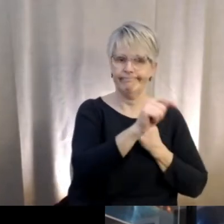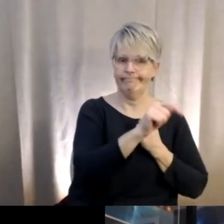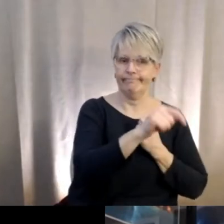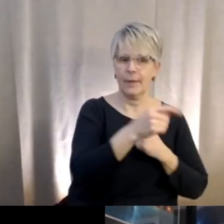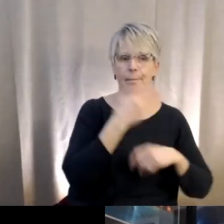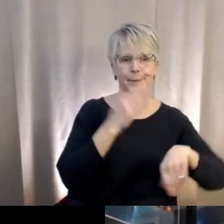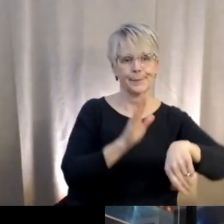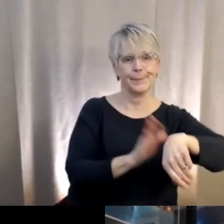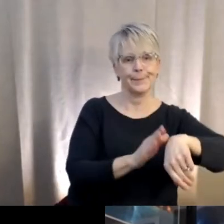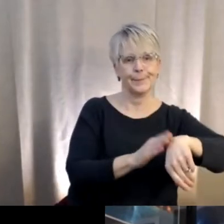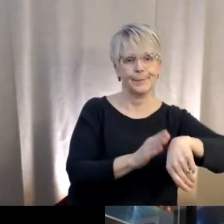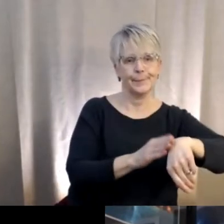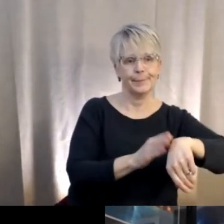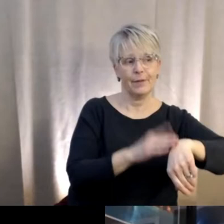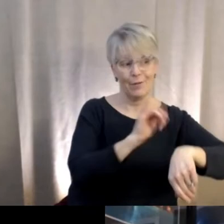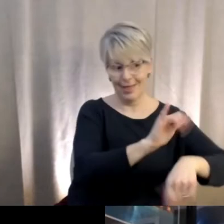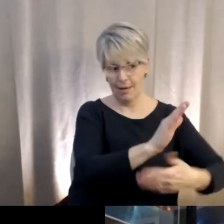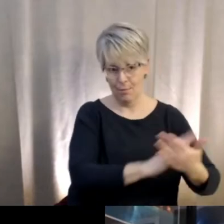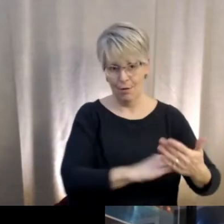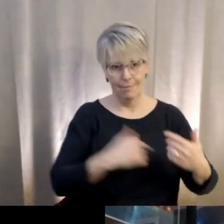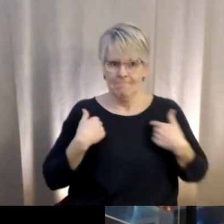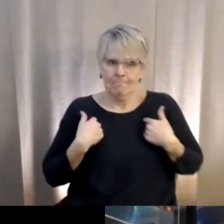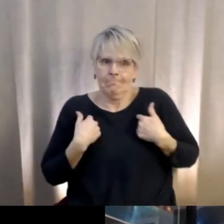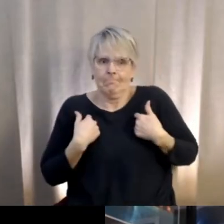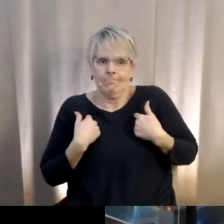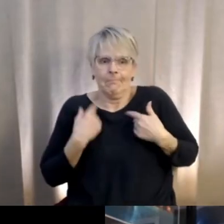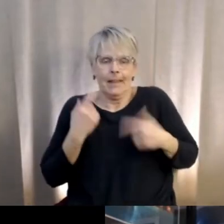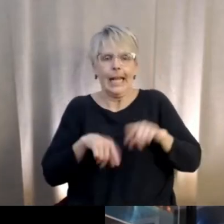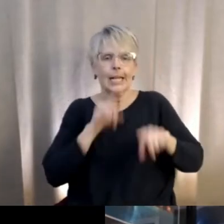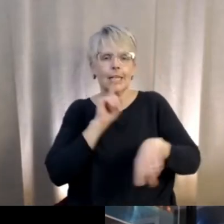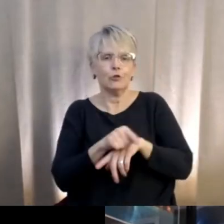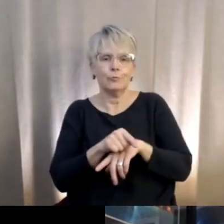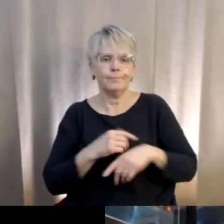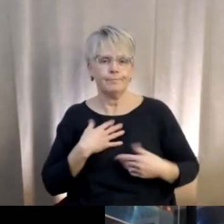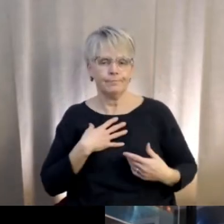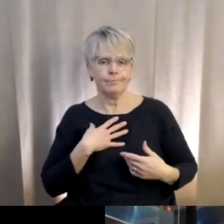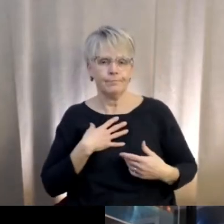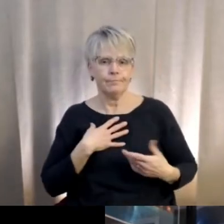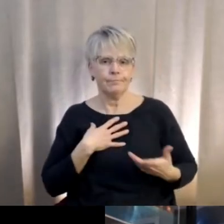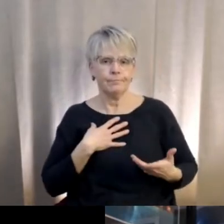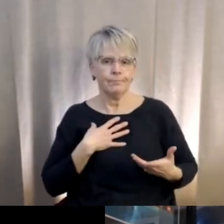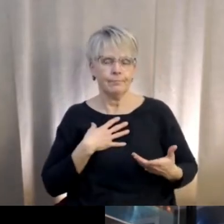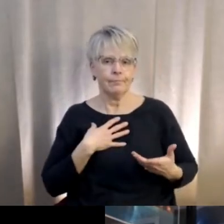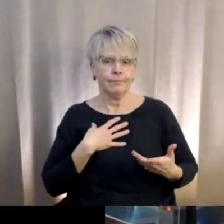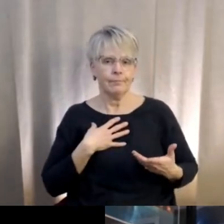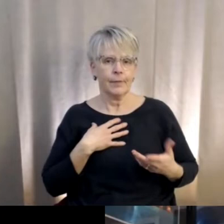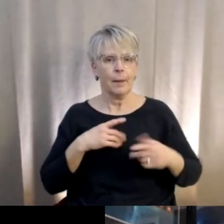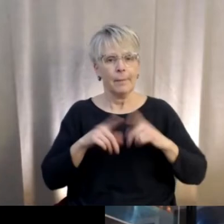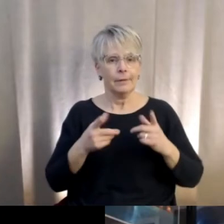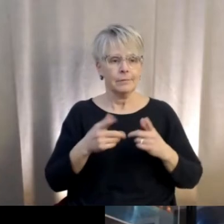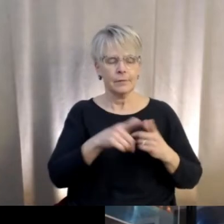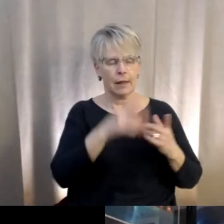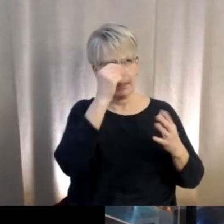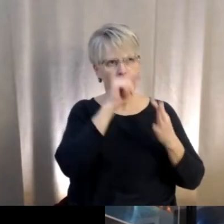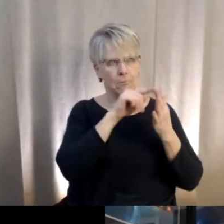better insight on that part, because I just don't have those answers. But I think that this will give you a few more things to